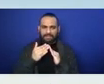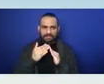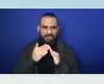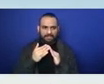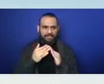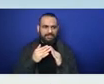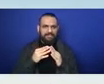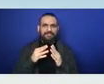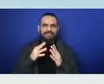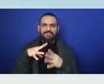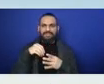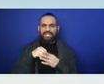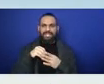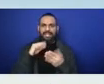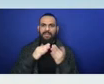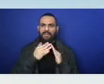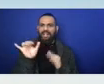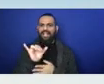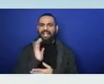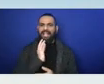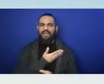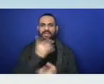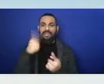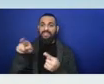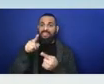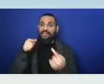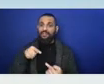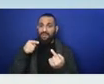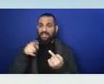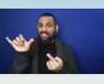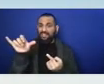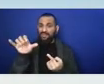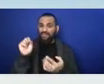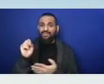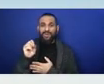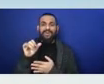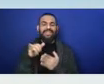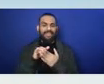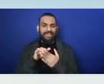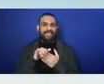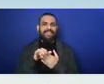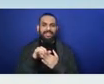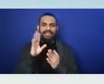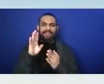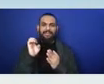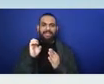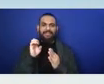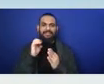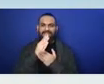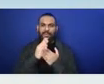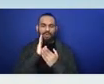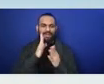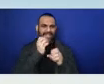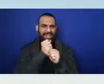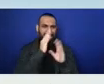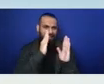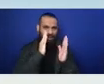won't name any names, but you can imagine what I'm thinking of as some of these large names that we're very familiar with. But they have a